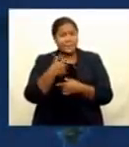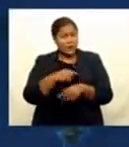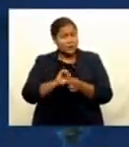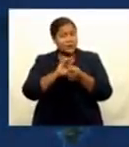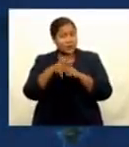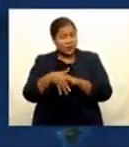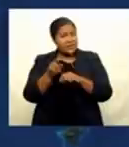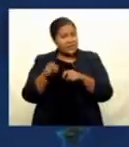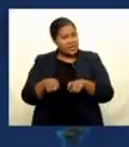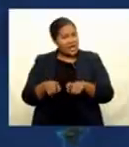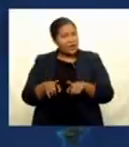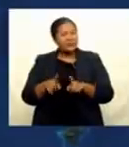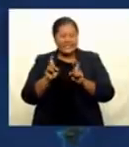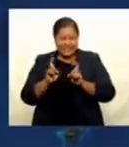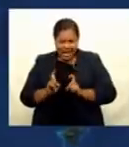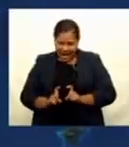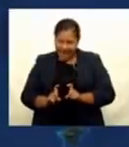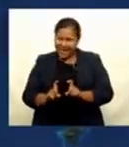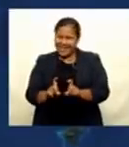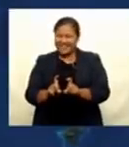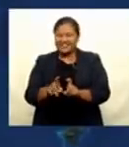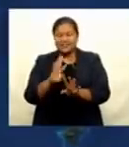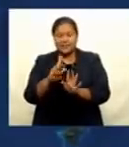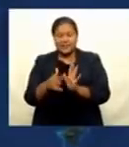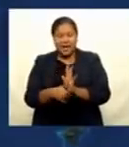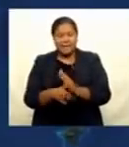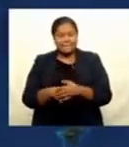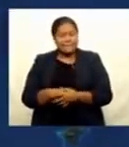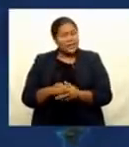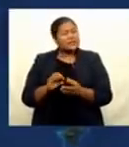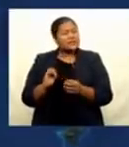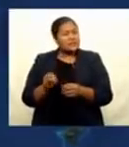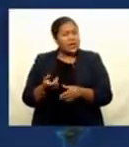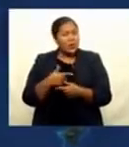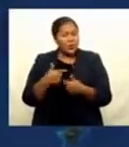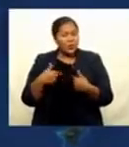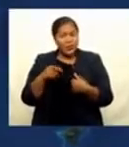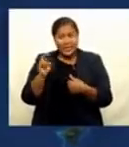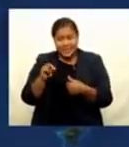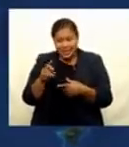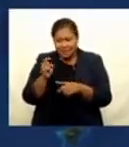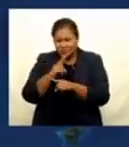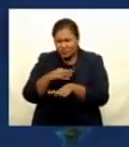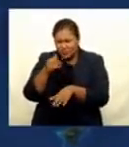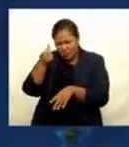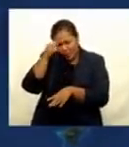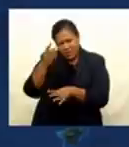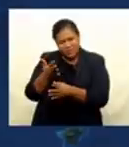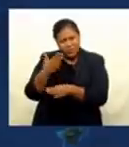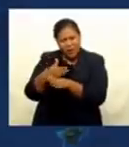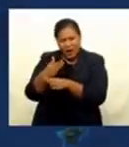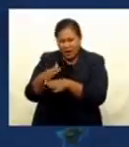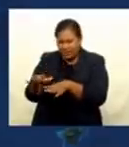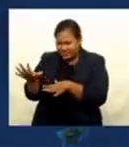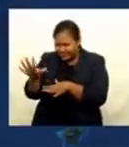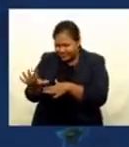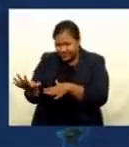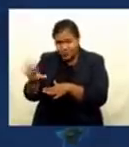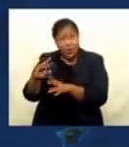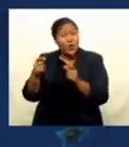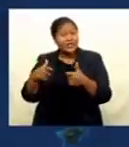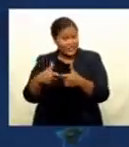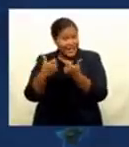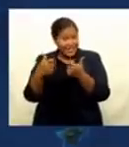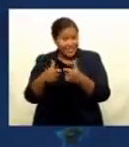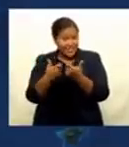here to stay for some time. So we need to now work around the